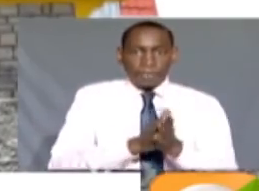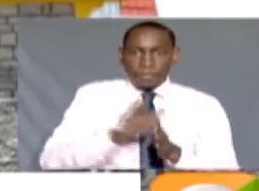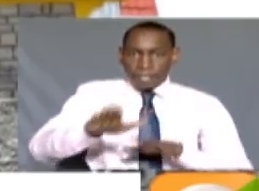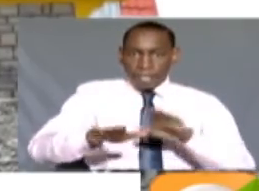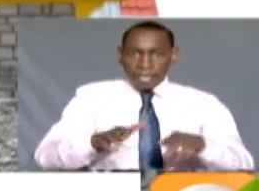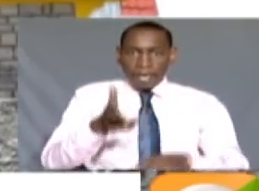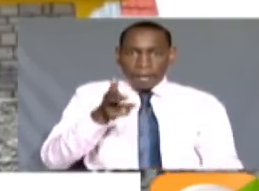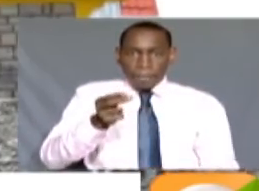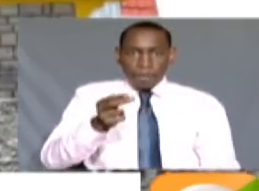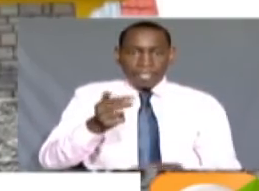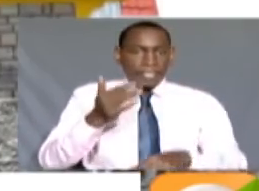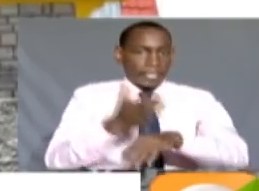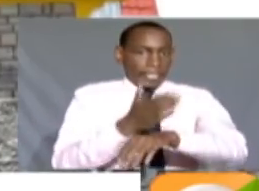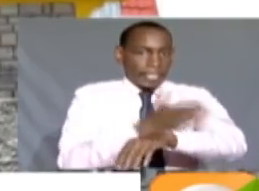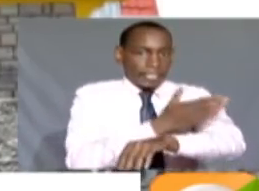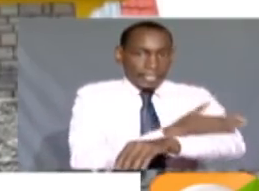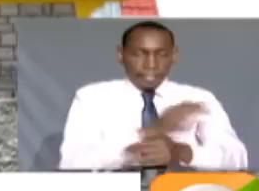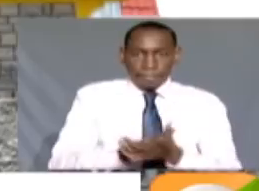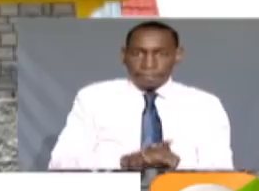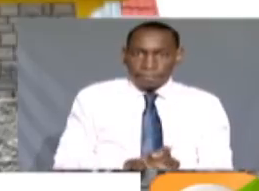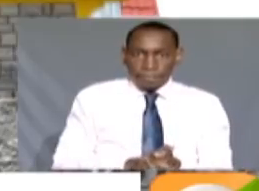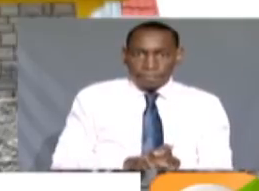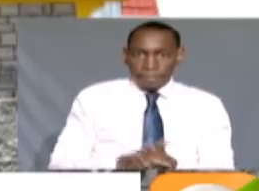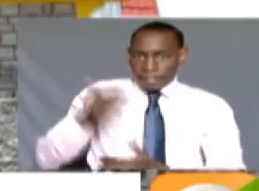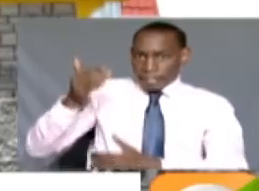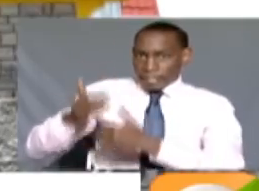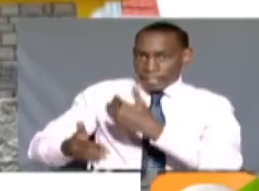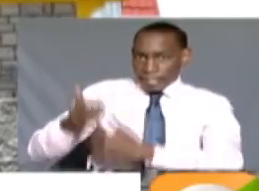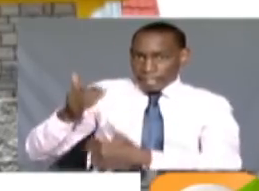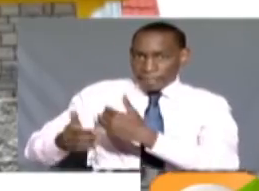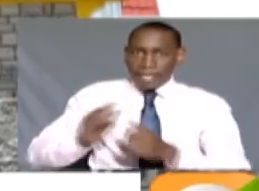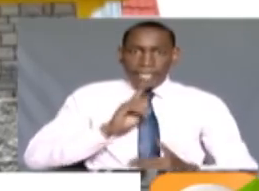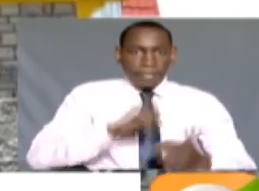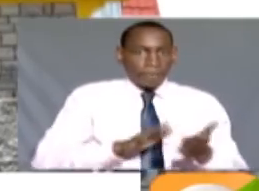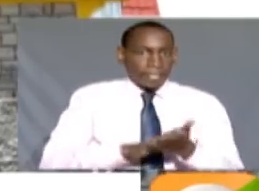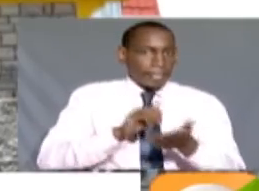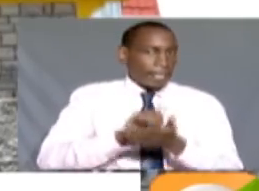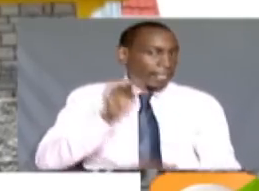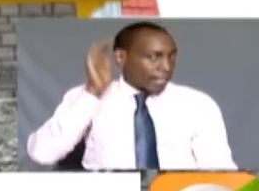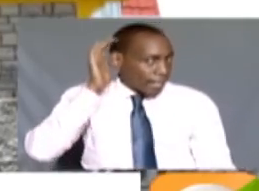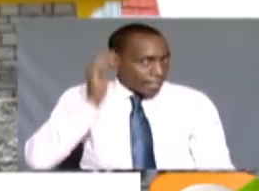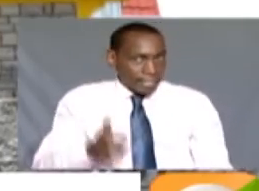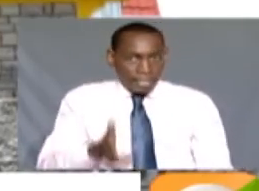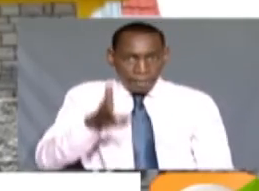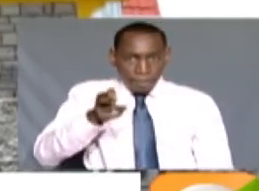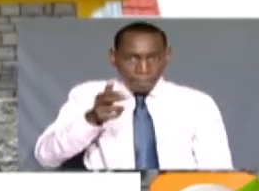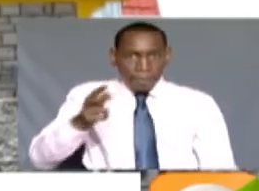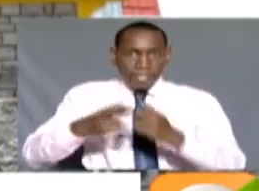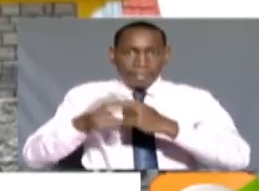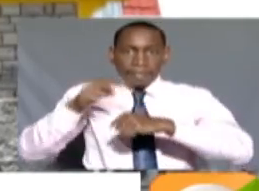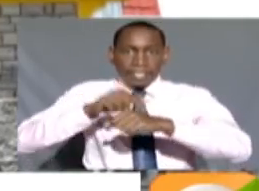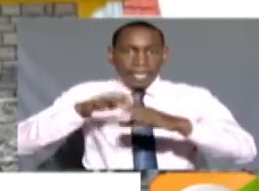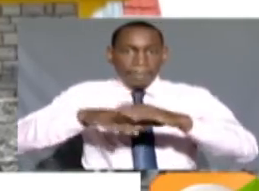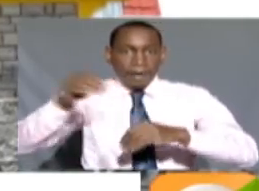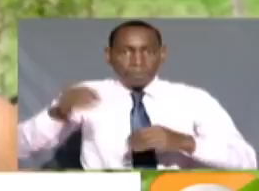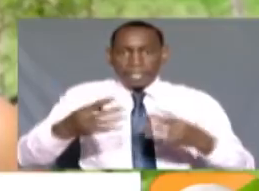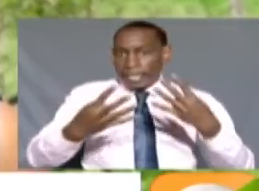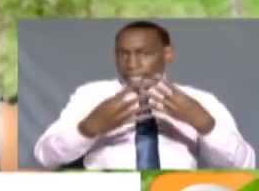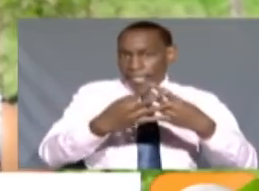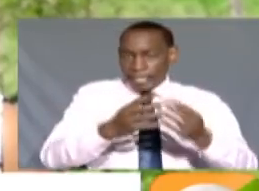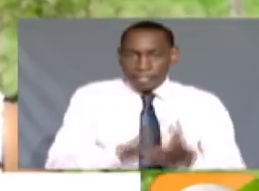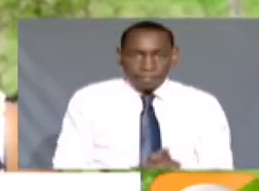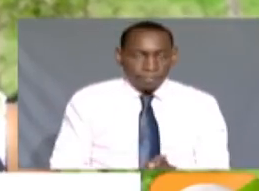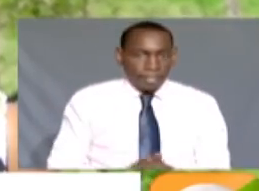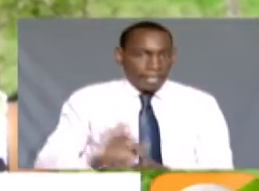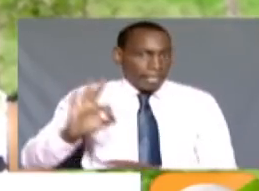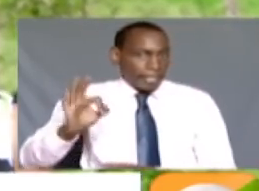hand and leg bullet wounds. Leah Mikola, a next door neighbor, says she heard 7 gunshots outside Mwangi's